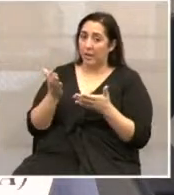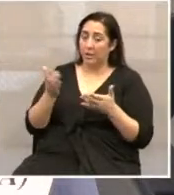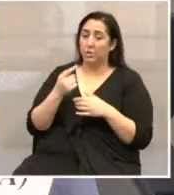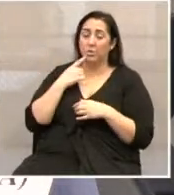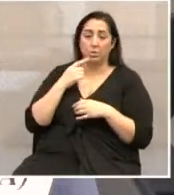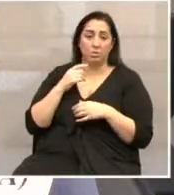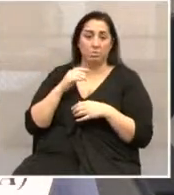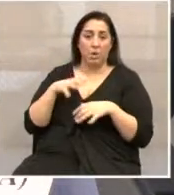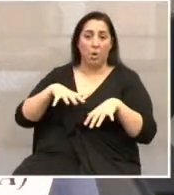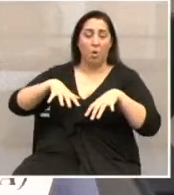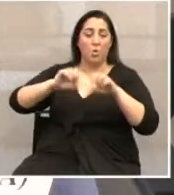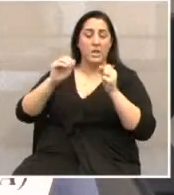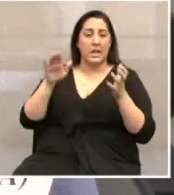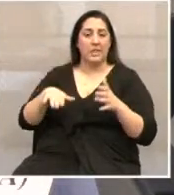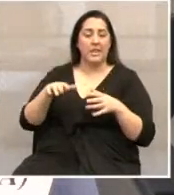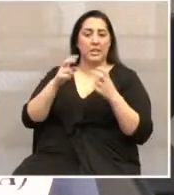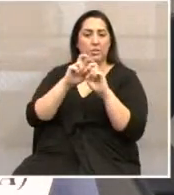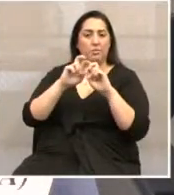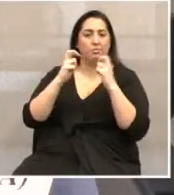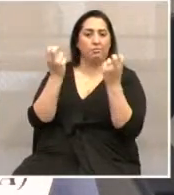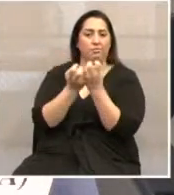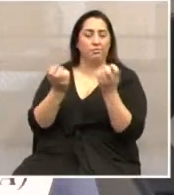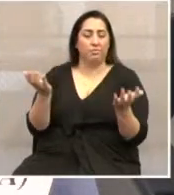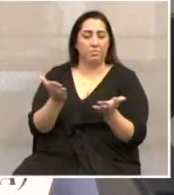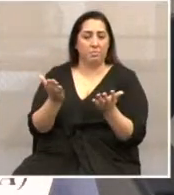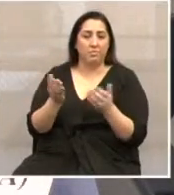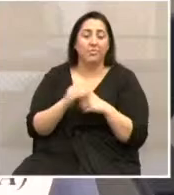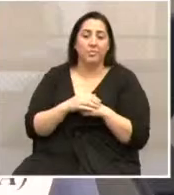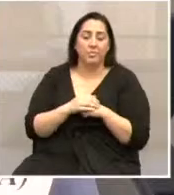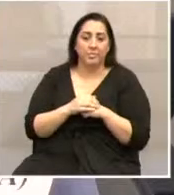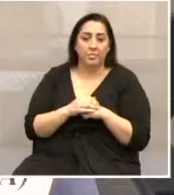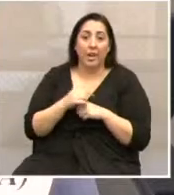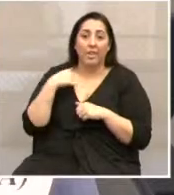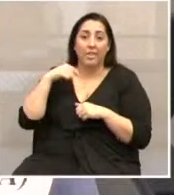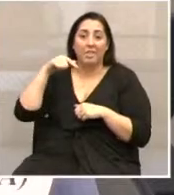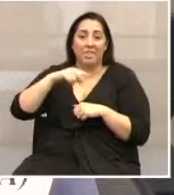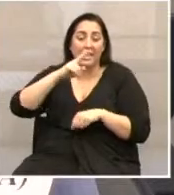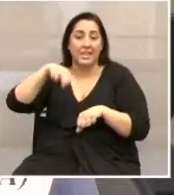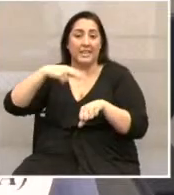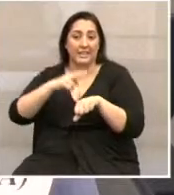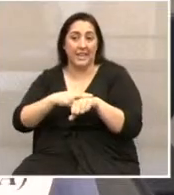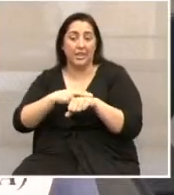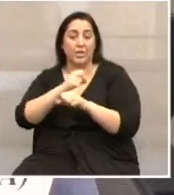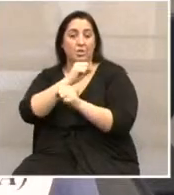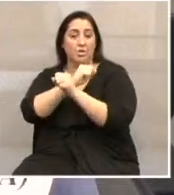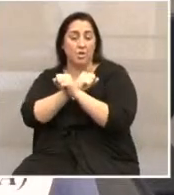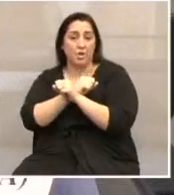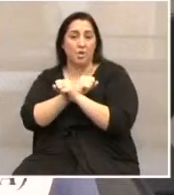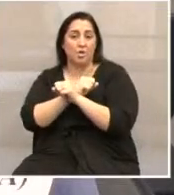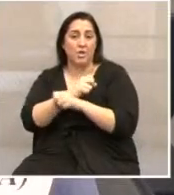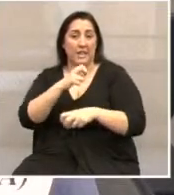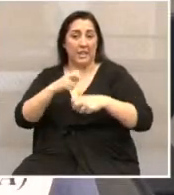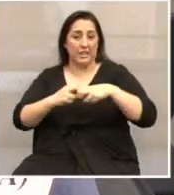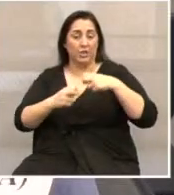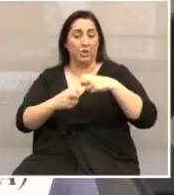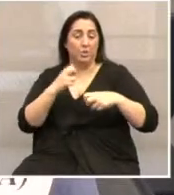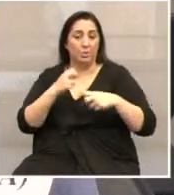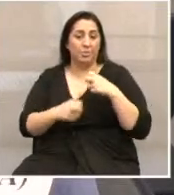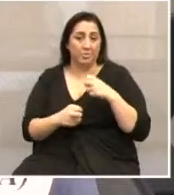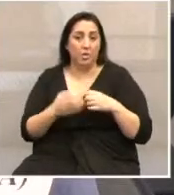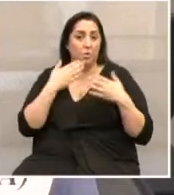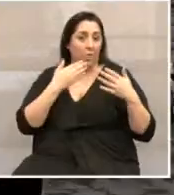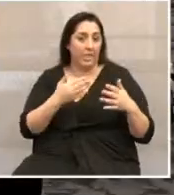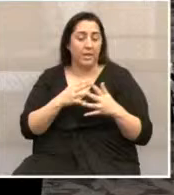that we have to continue to combat this because it's a national security issue and our democracy is at stake. So thank you, and with that, I yield